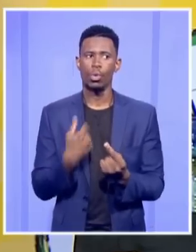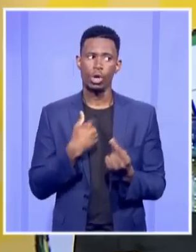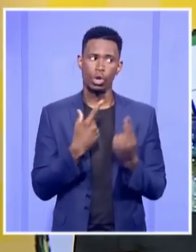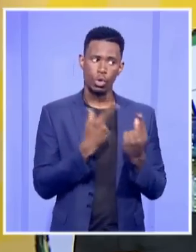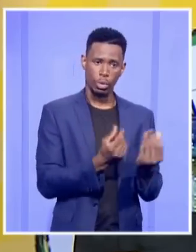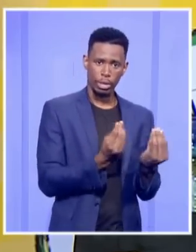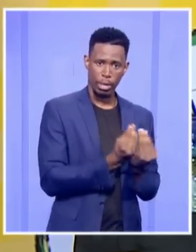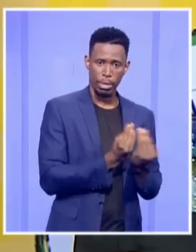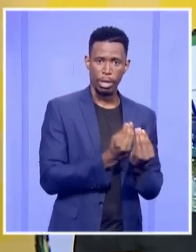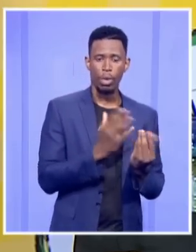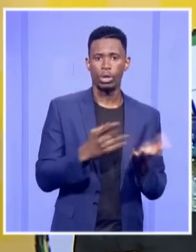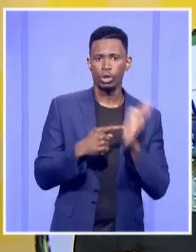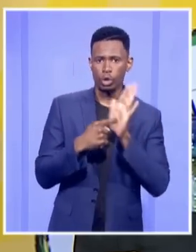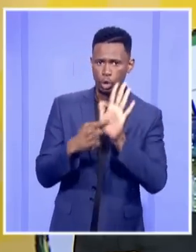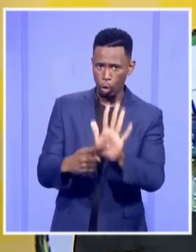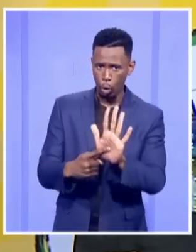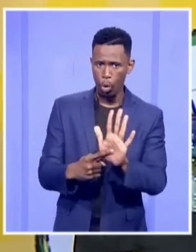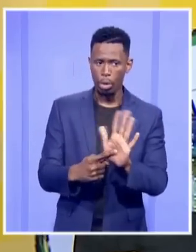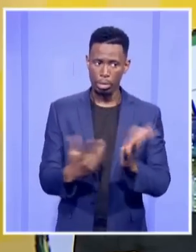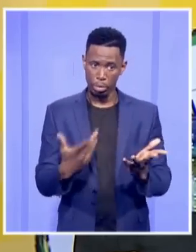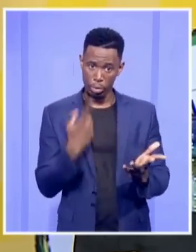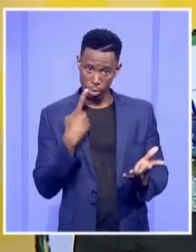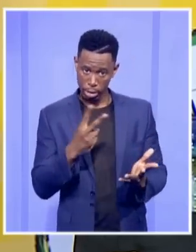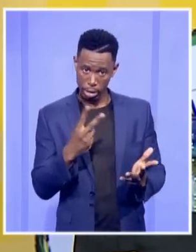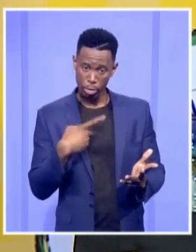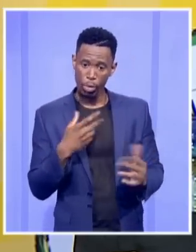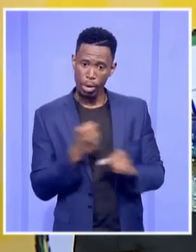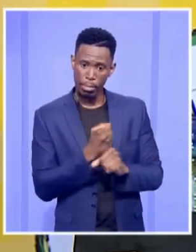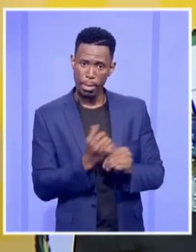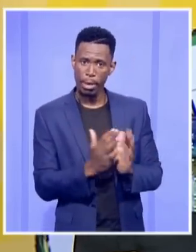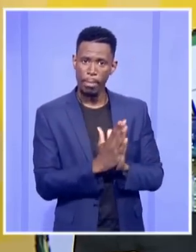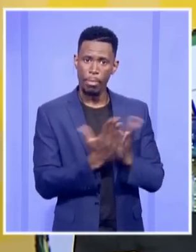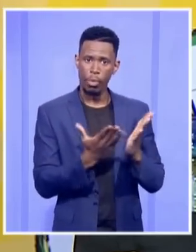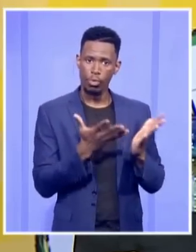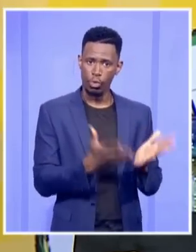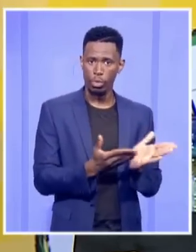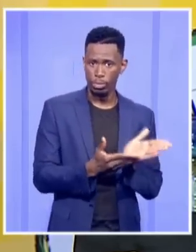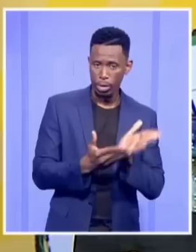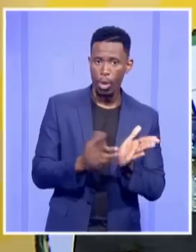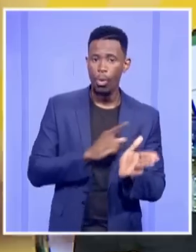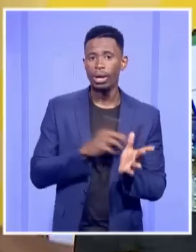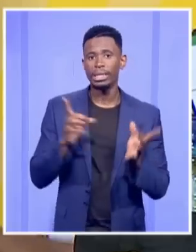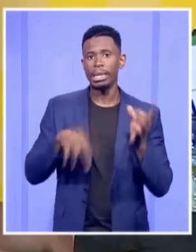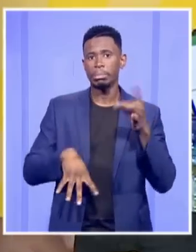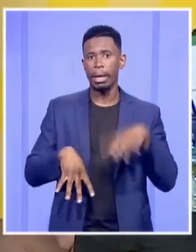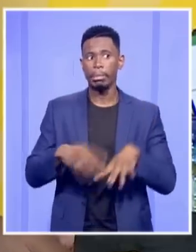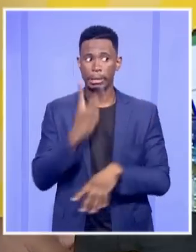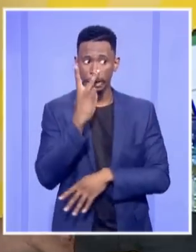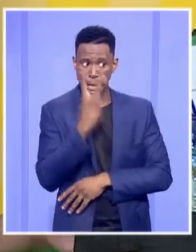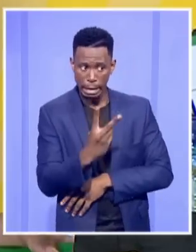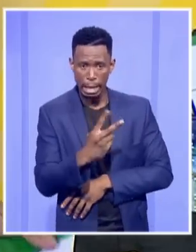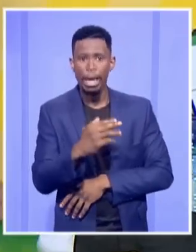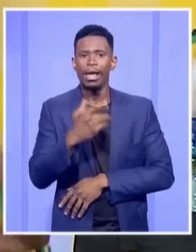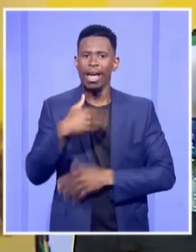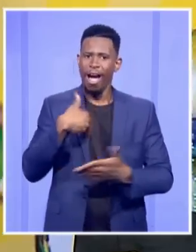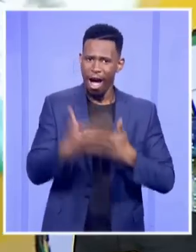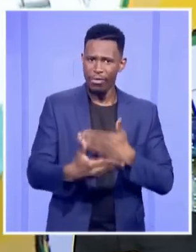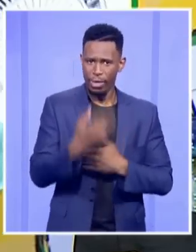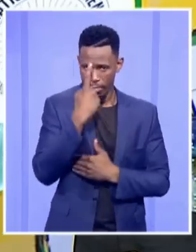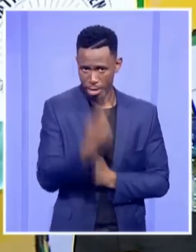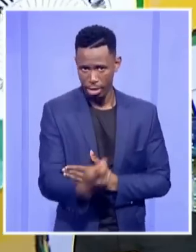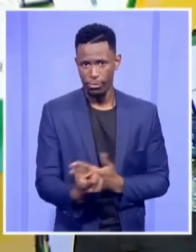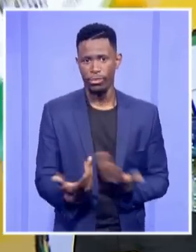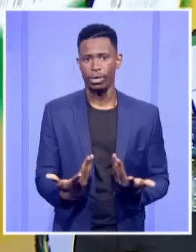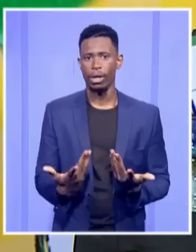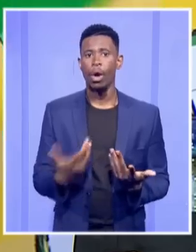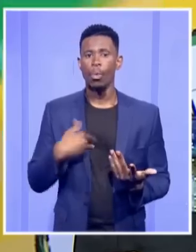you what they are practically. You know, sometimes seeing is believing. So we said, no, we'll do these things.